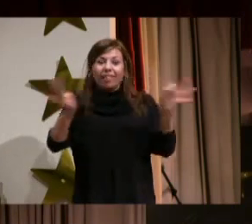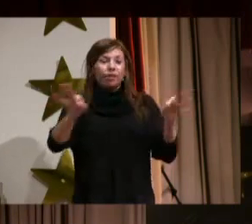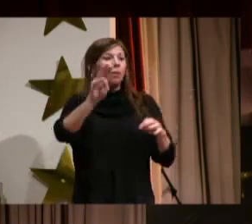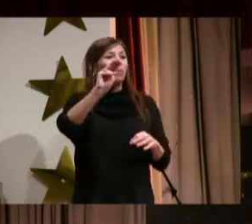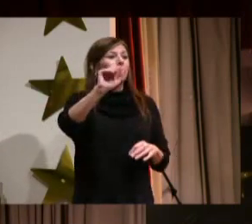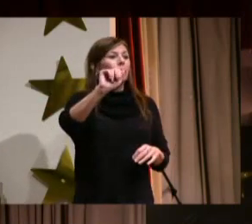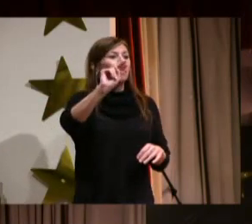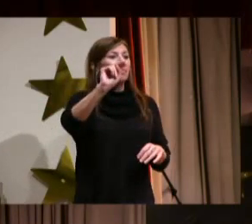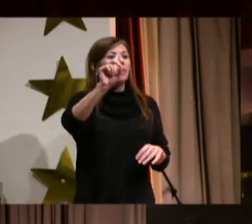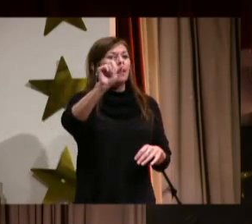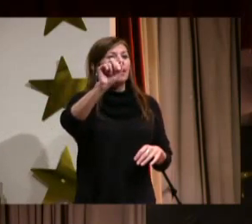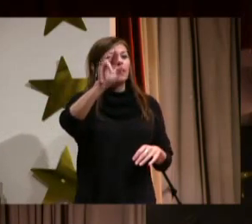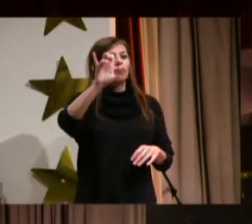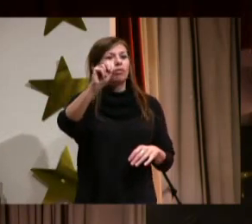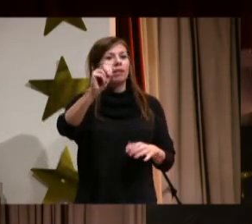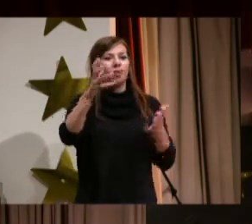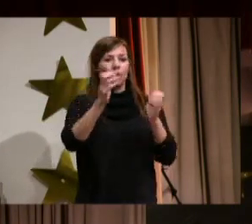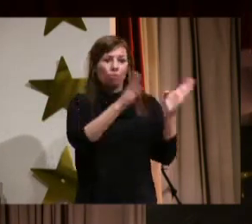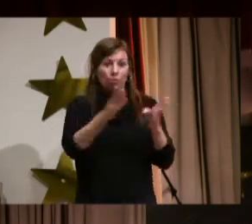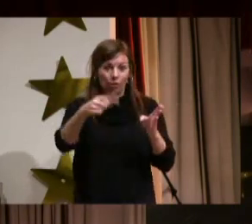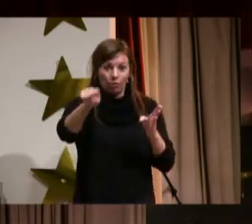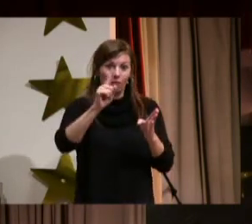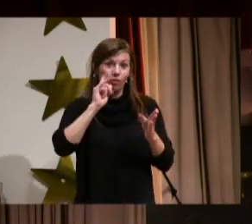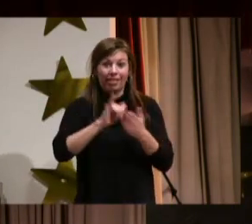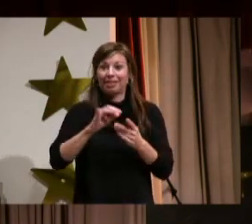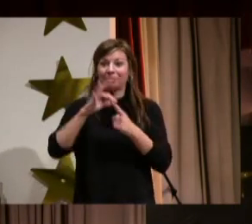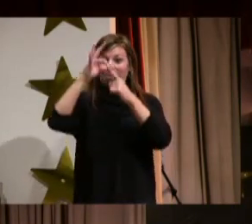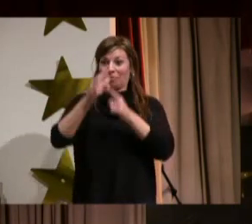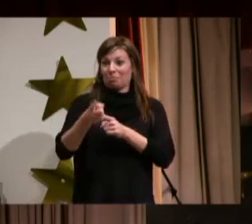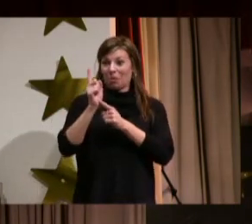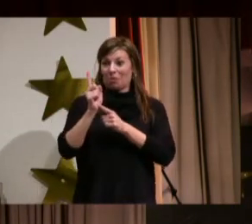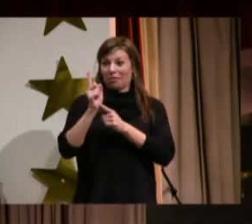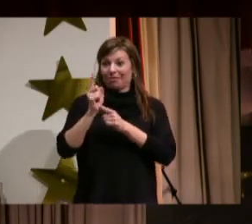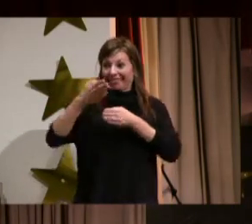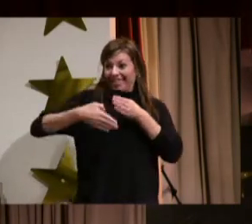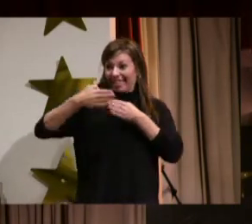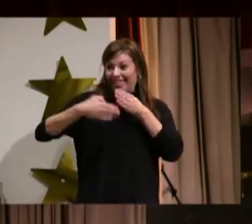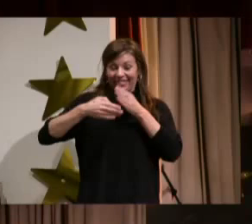it. And so I just wanted to kind of prepare you for that special moment at the very end.